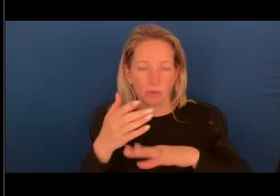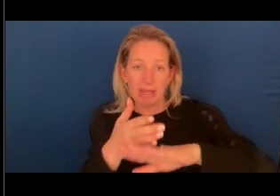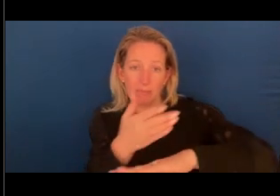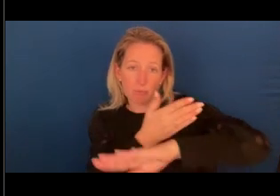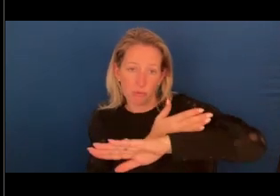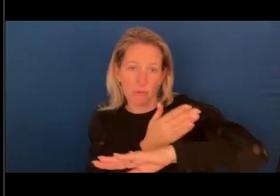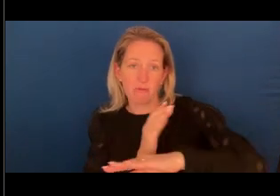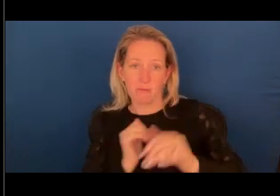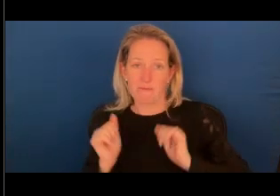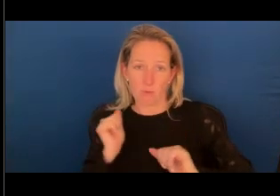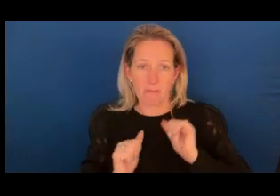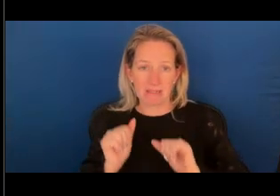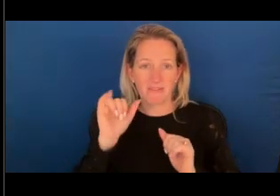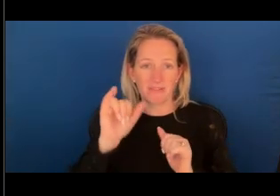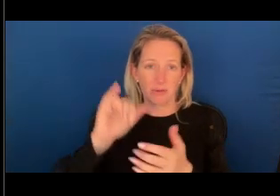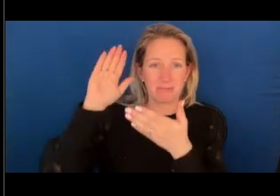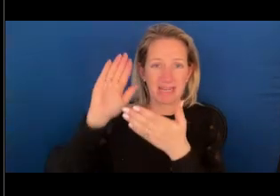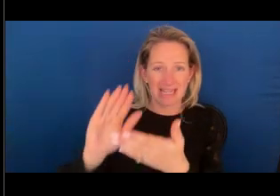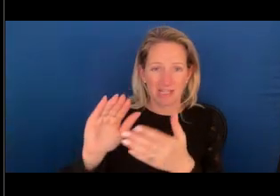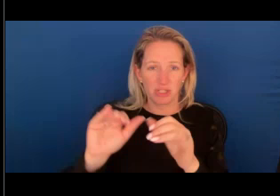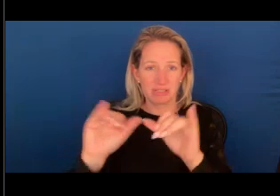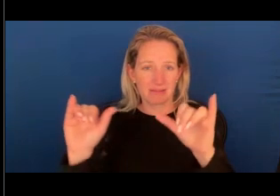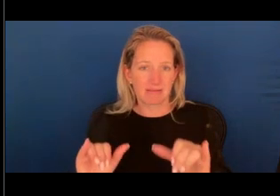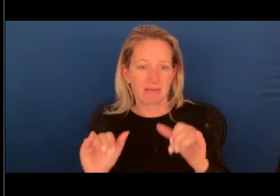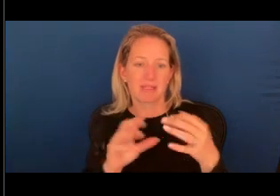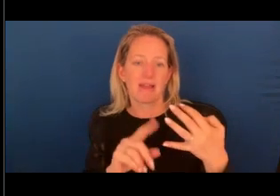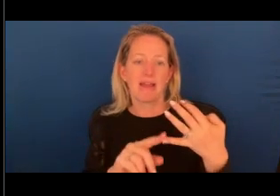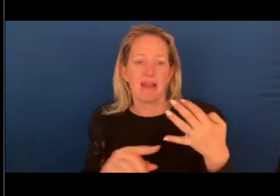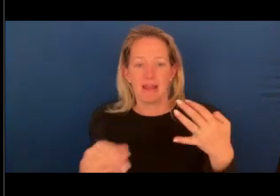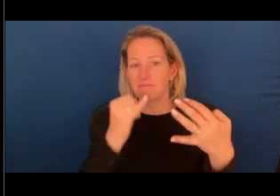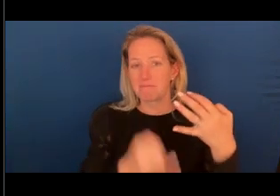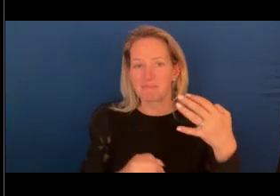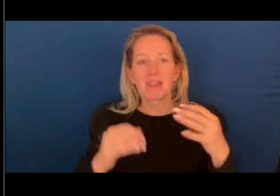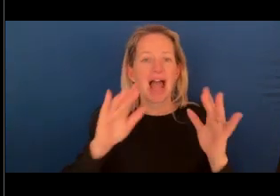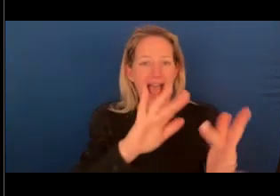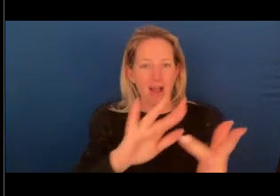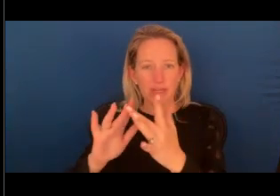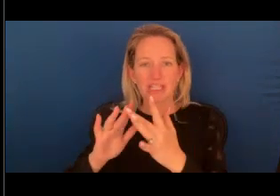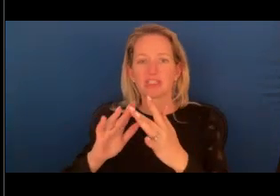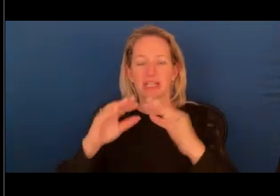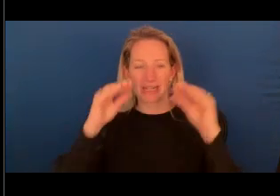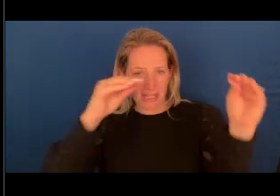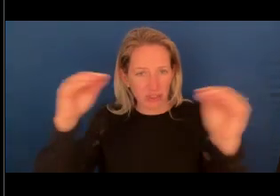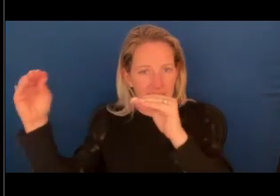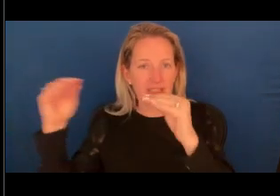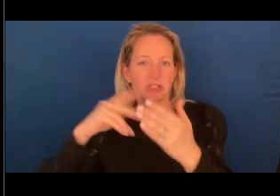these systems. And finally, we are creating an outreach and education plan. Next slide, please.